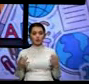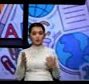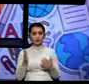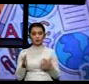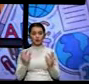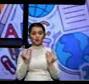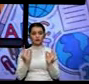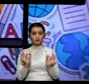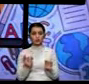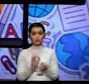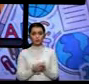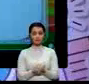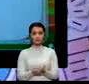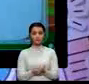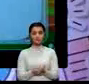bo'ladi, to'g'rimi?